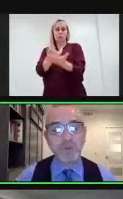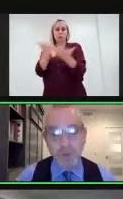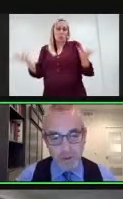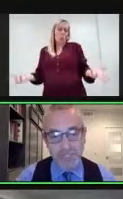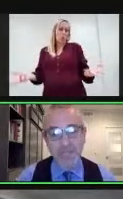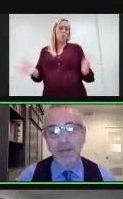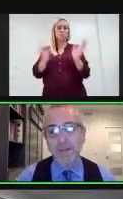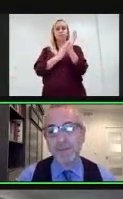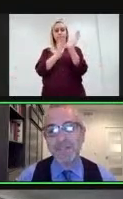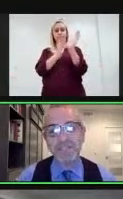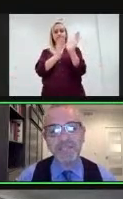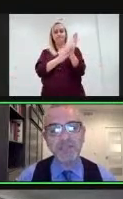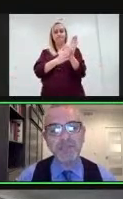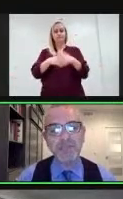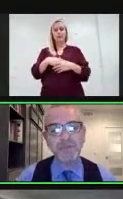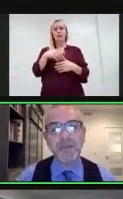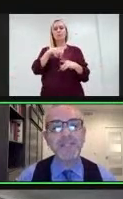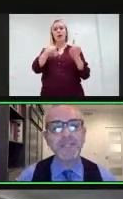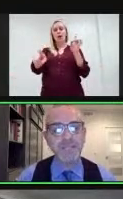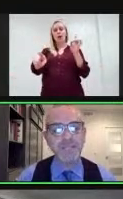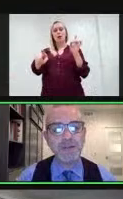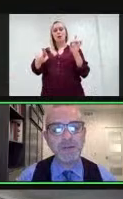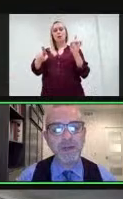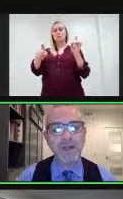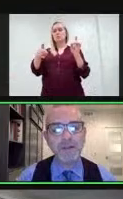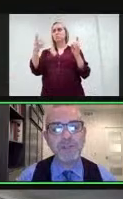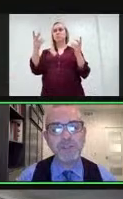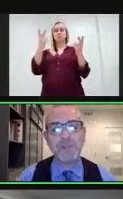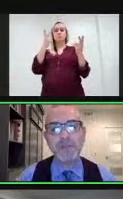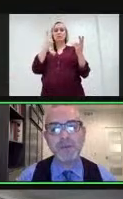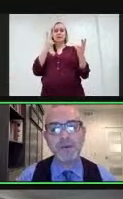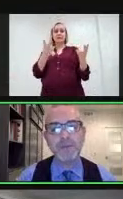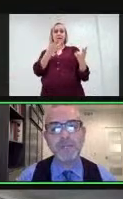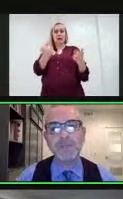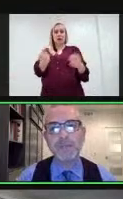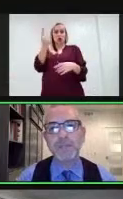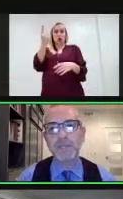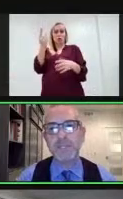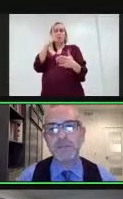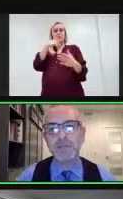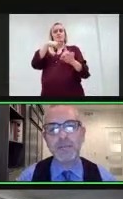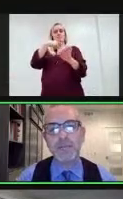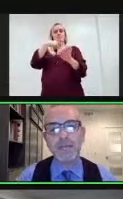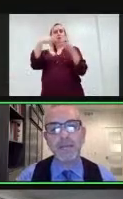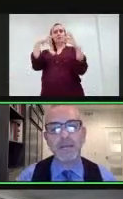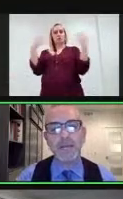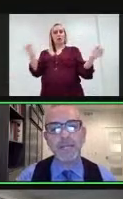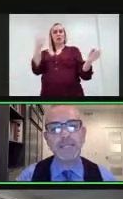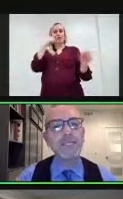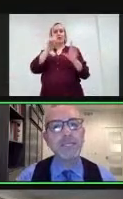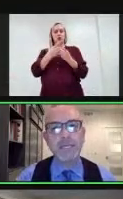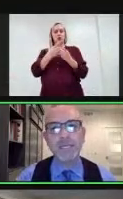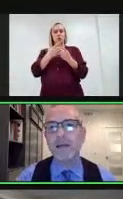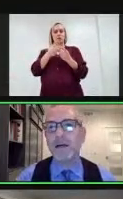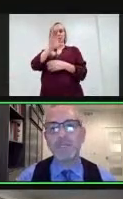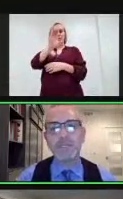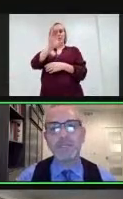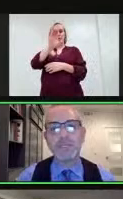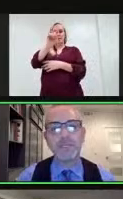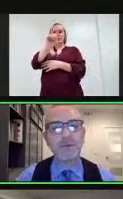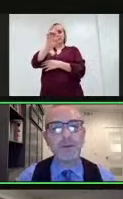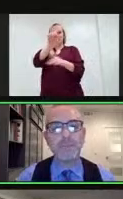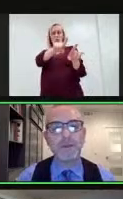So kudos, but it is well seen and understood to be a great strength of the district. CTE